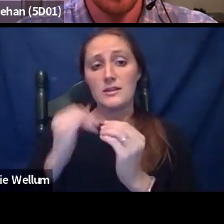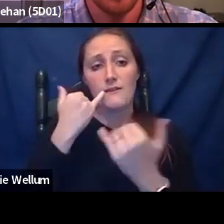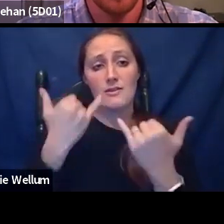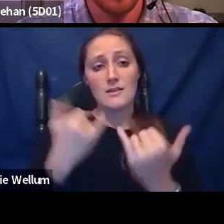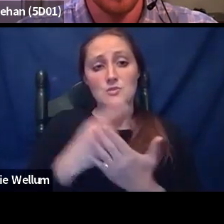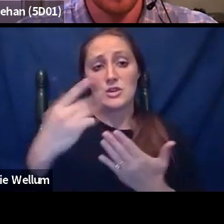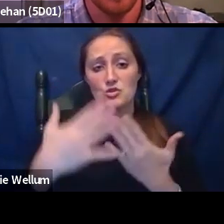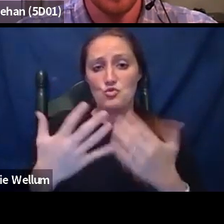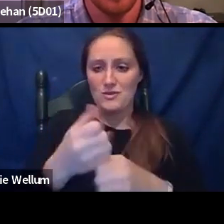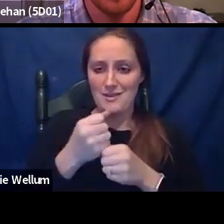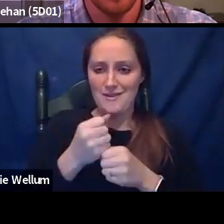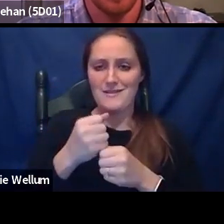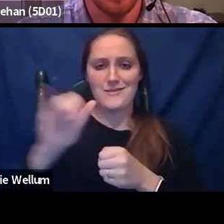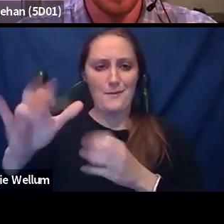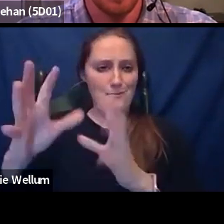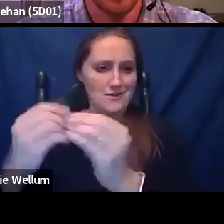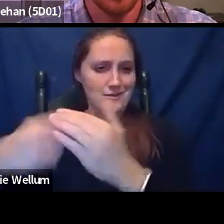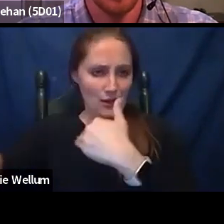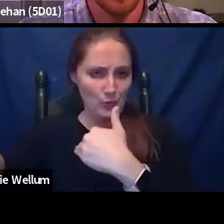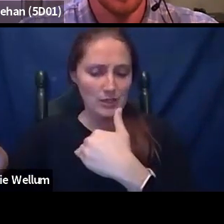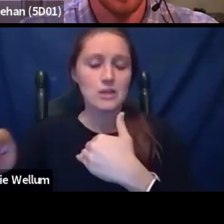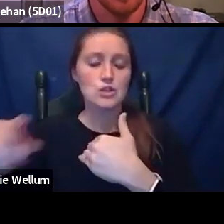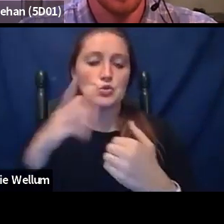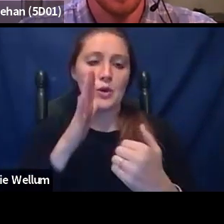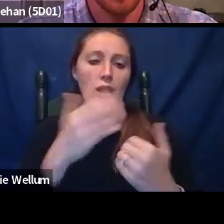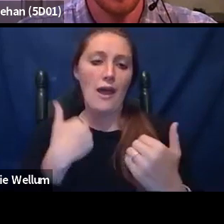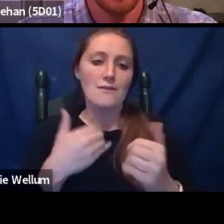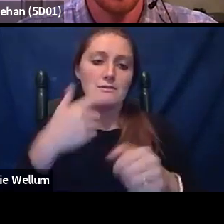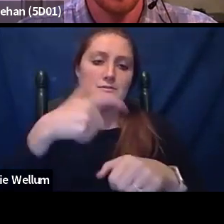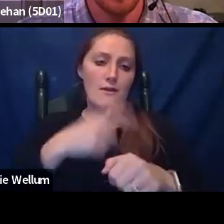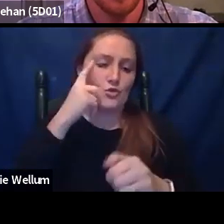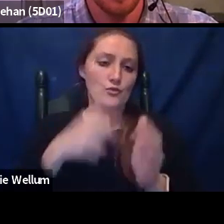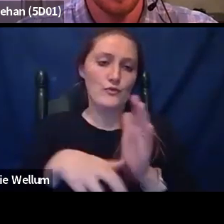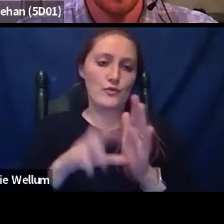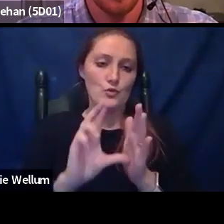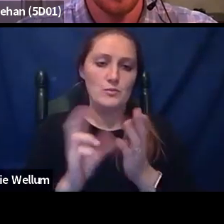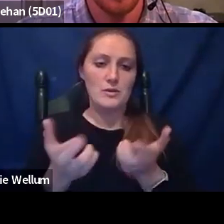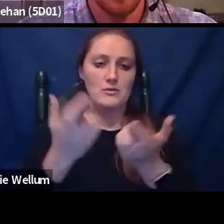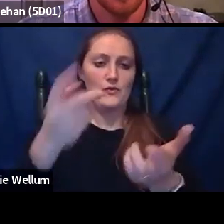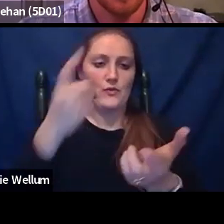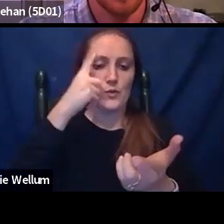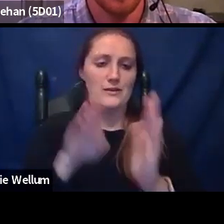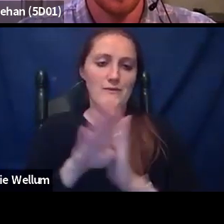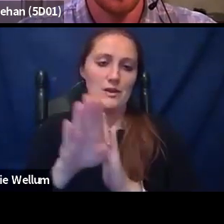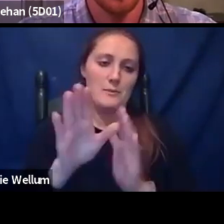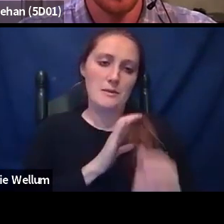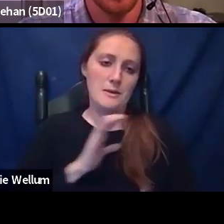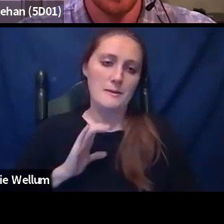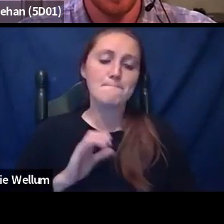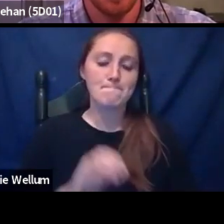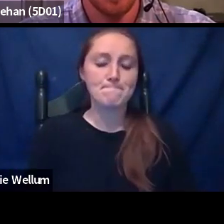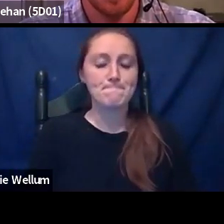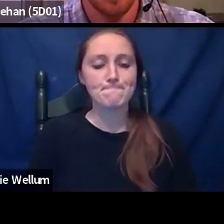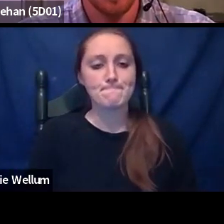next week. Yeah. And you'll have time to review the recommendation of the development committee. Yes, we